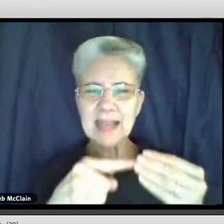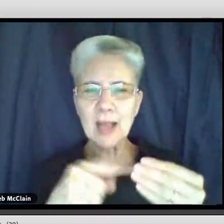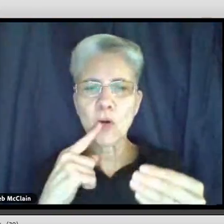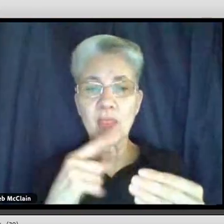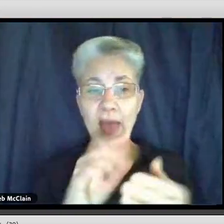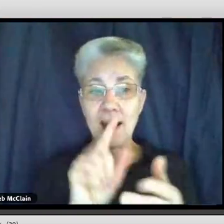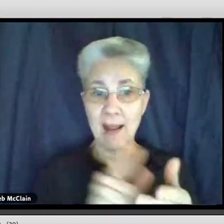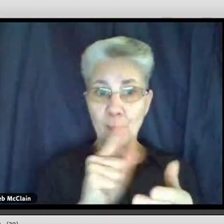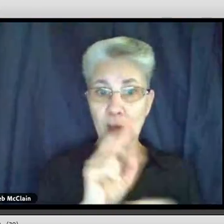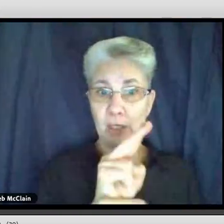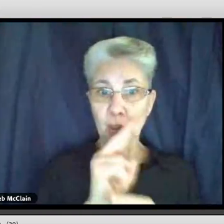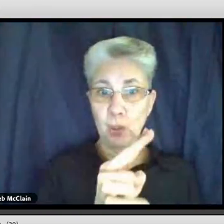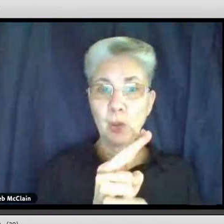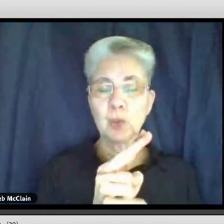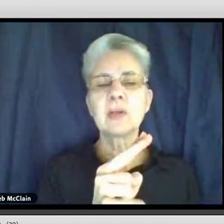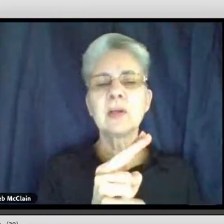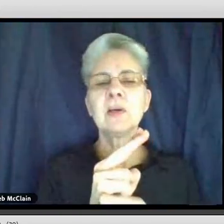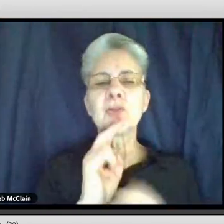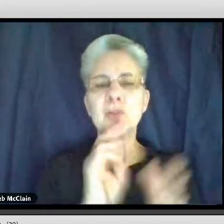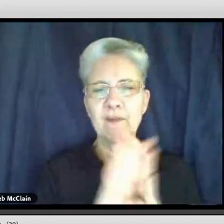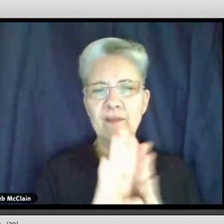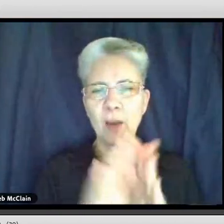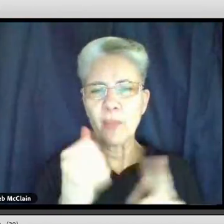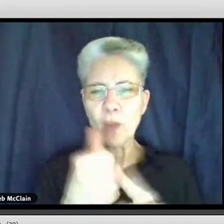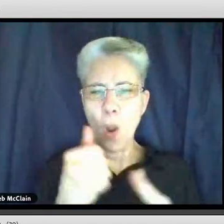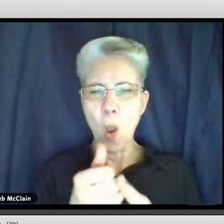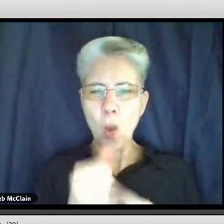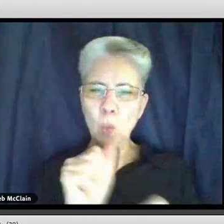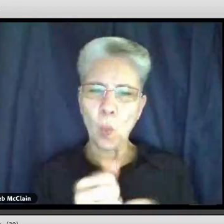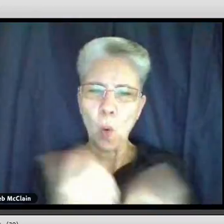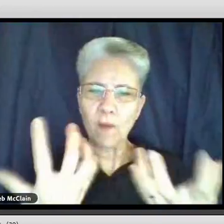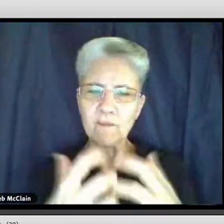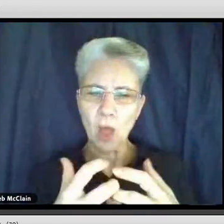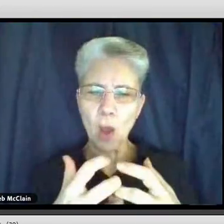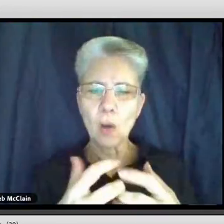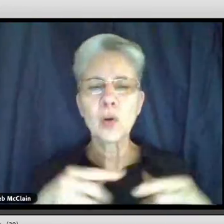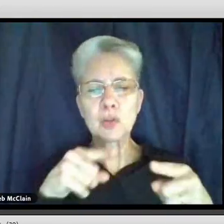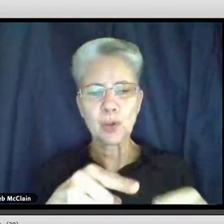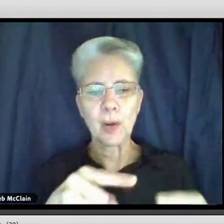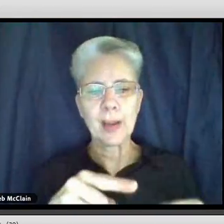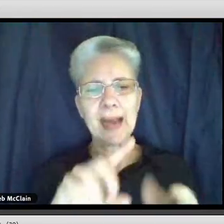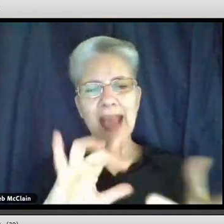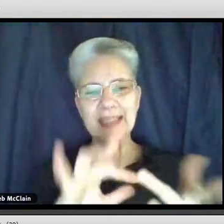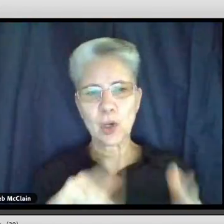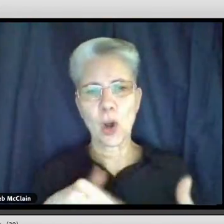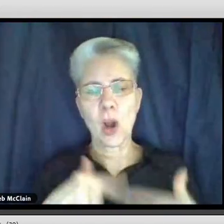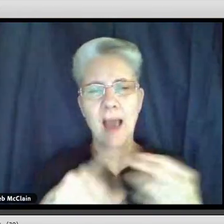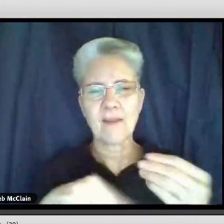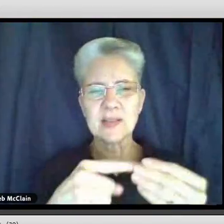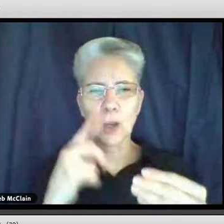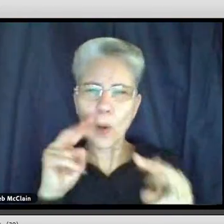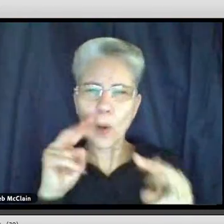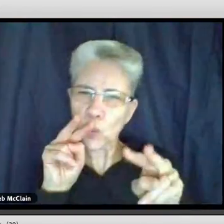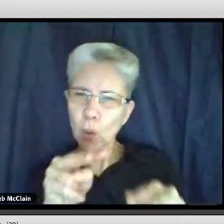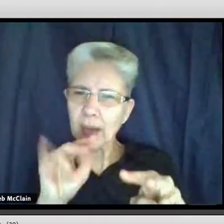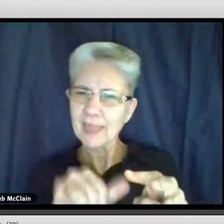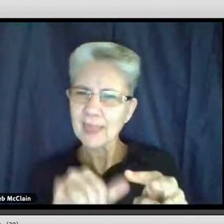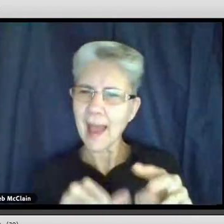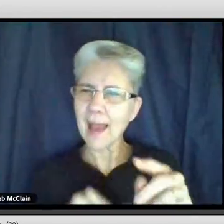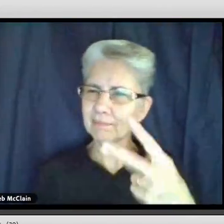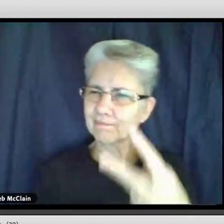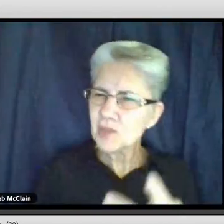can use to develop their own processes and workflows around a digital lifecycle. And I think once you get a look at this,